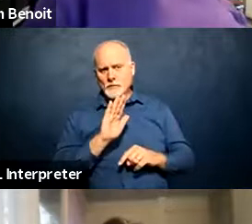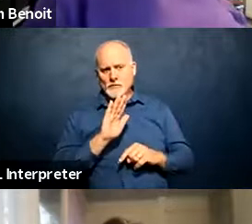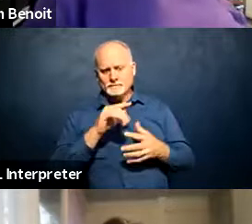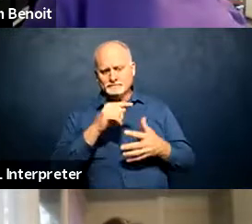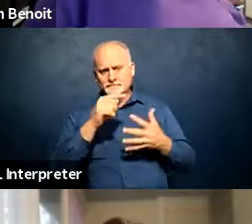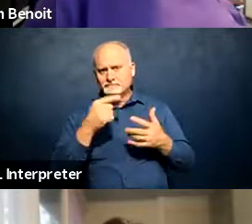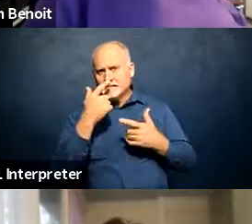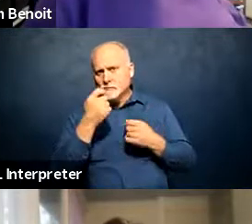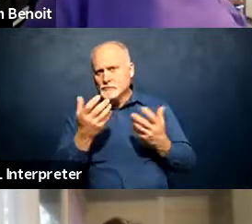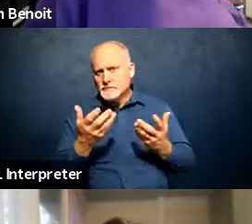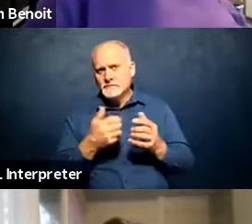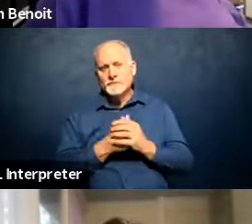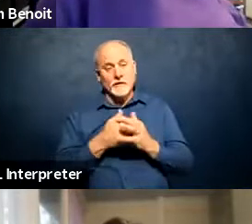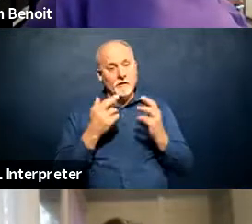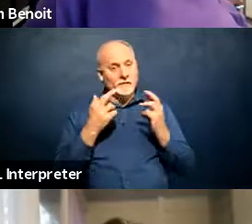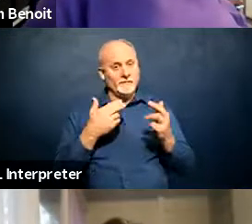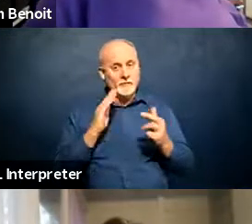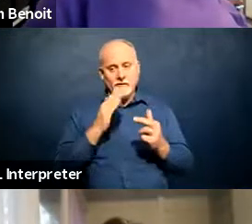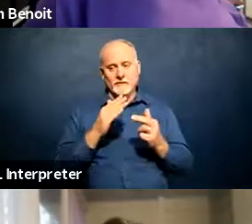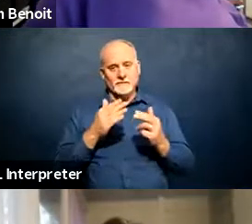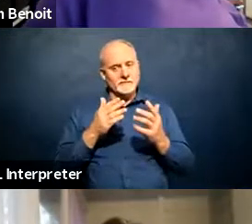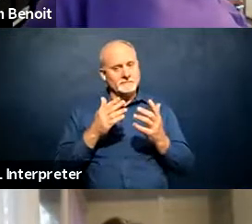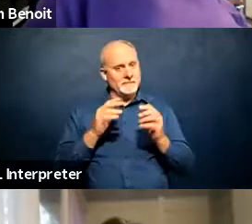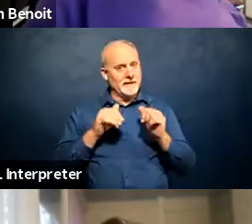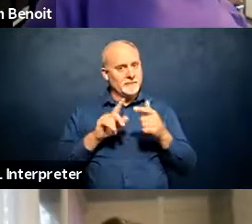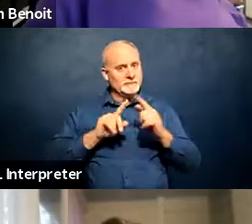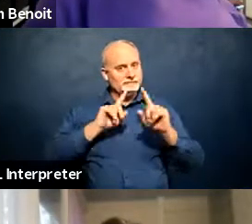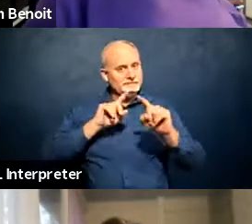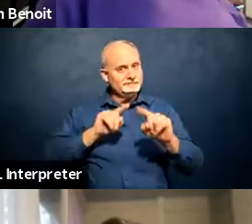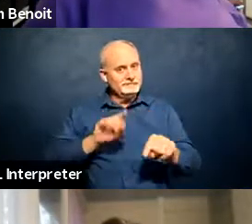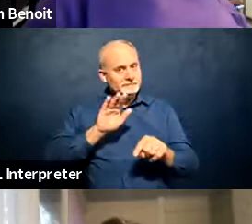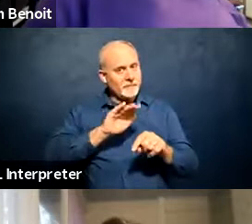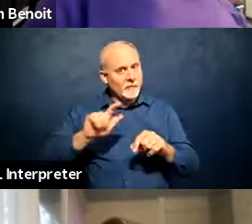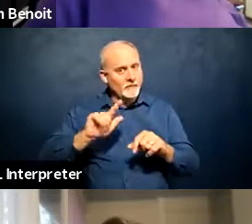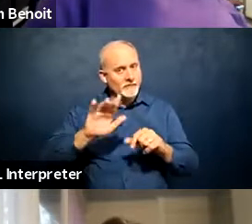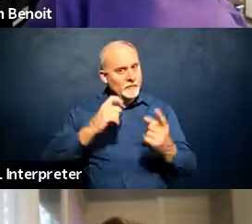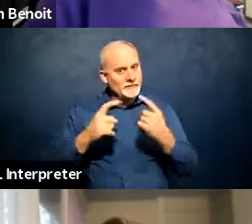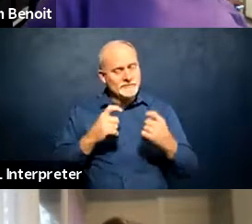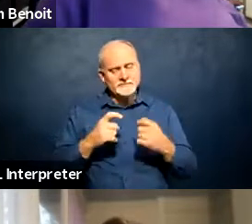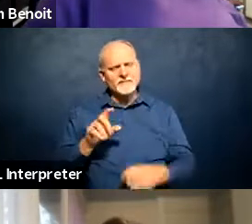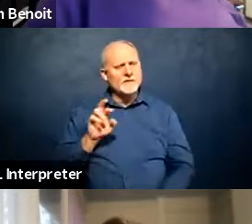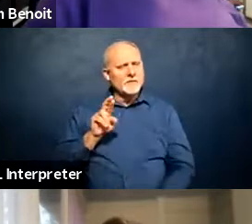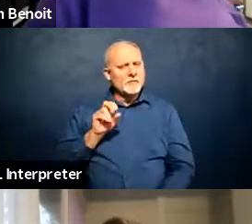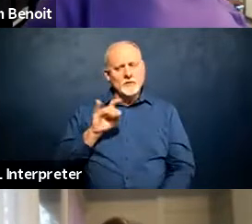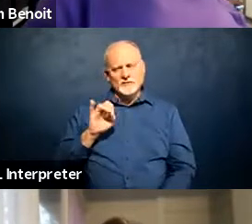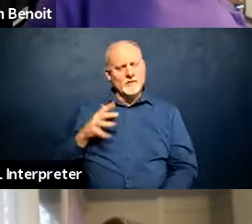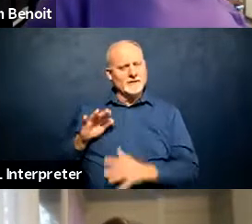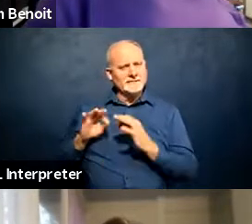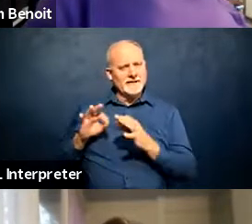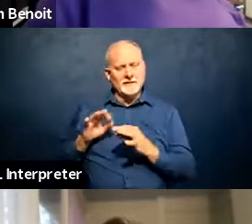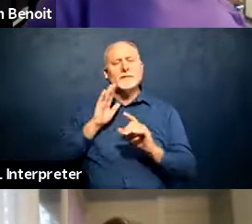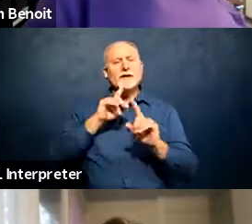will, if possible, and hopefully we'll have the time to address some questions. But as Rosie said, we'll answer all of your